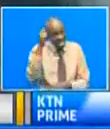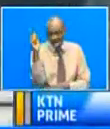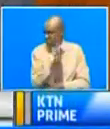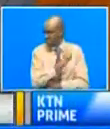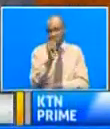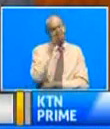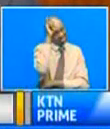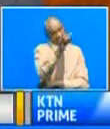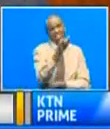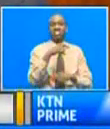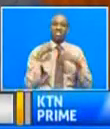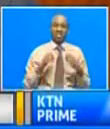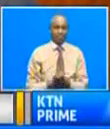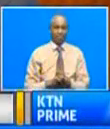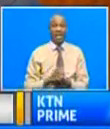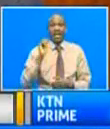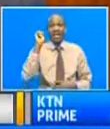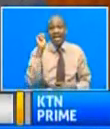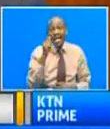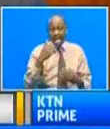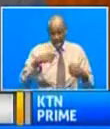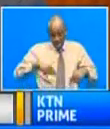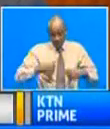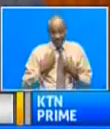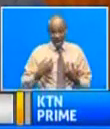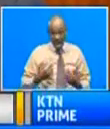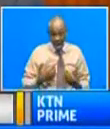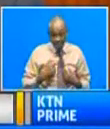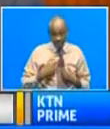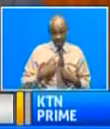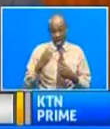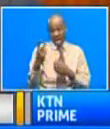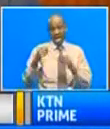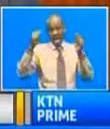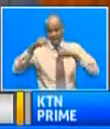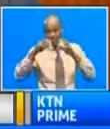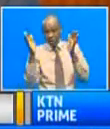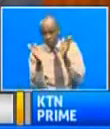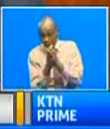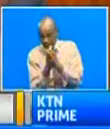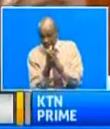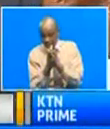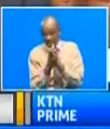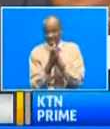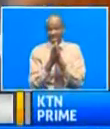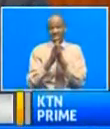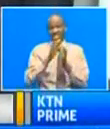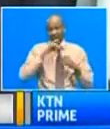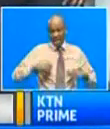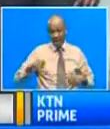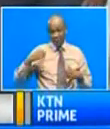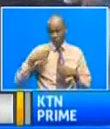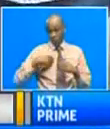Kenya. Kenya does not have a bilateral treaty with China for prison